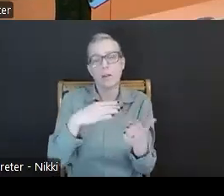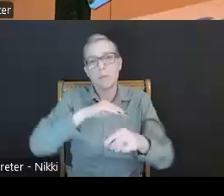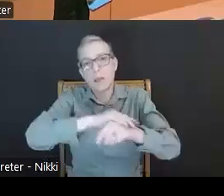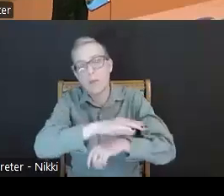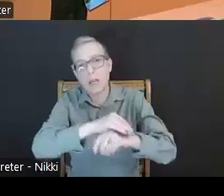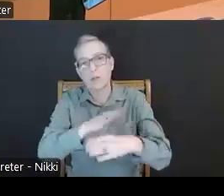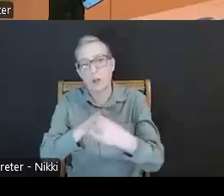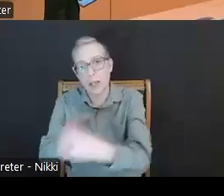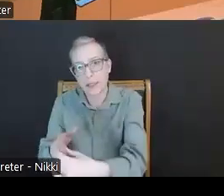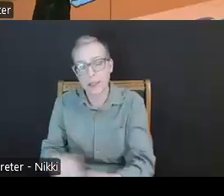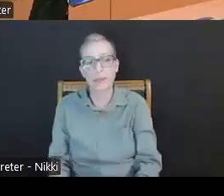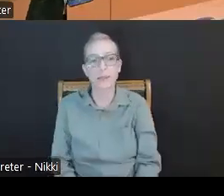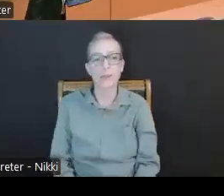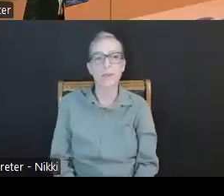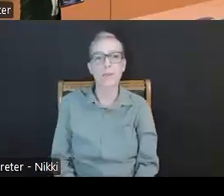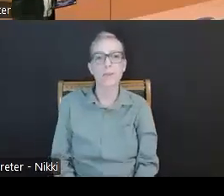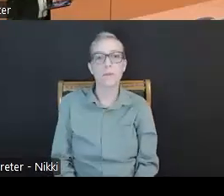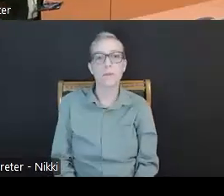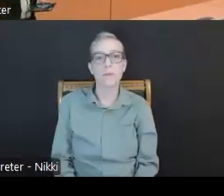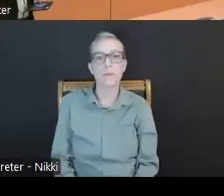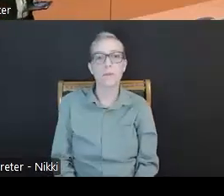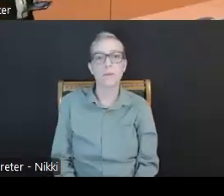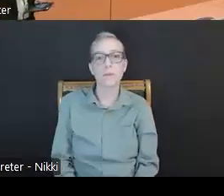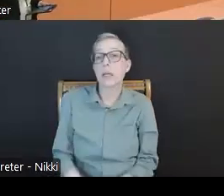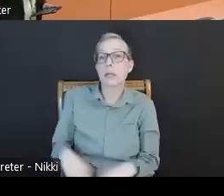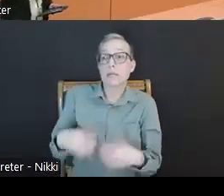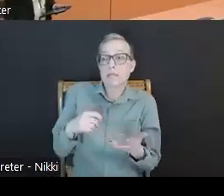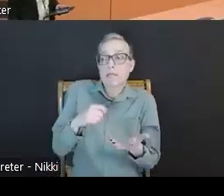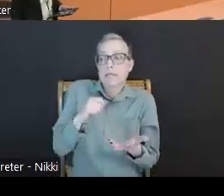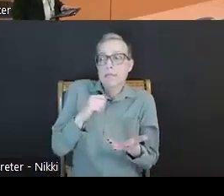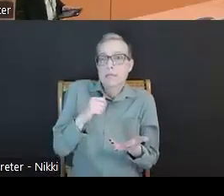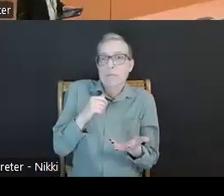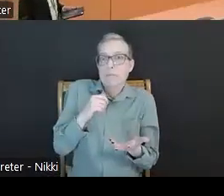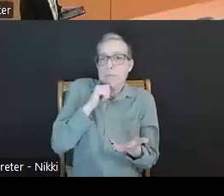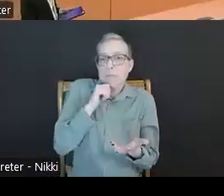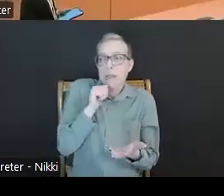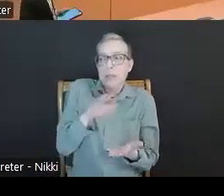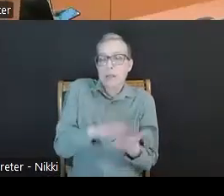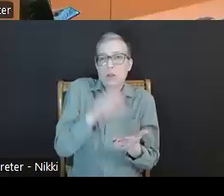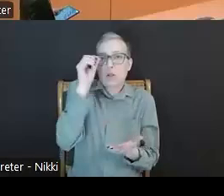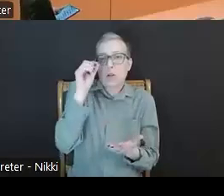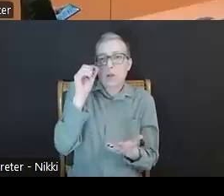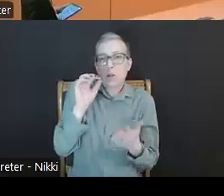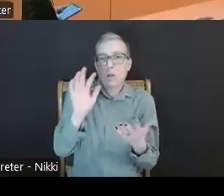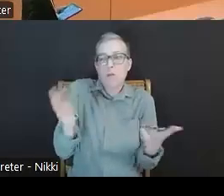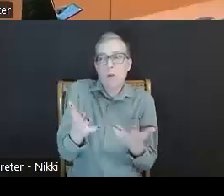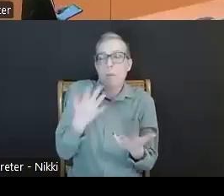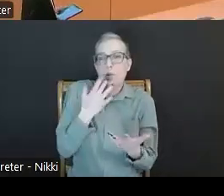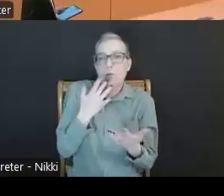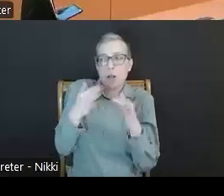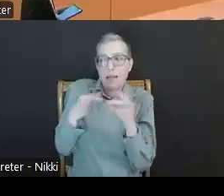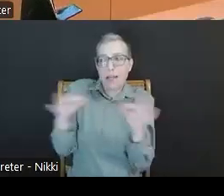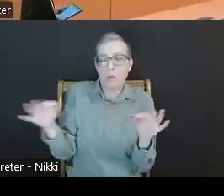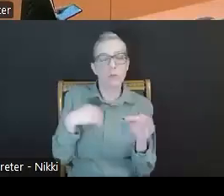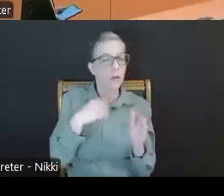those pre or post sessions their preference of which language they would like that to be facilitated in, but my mind automatically went to Spanish.